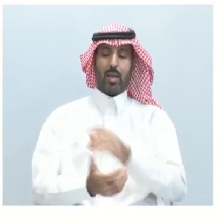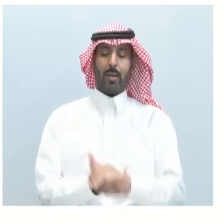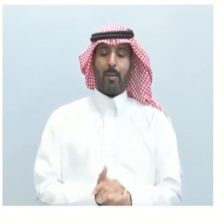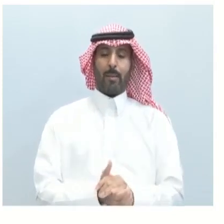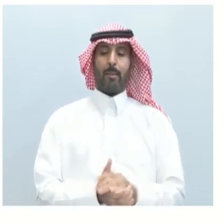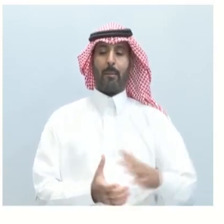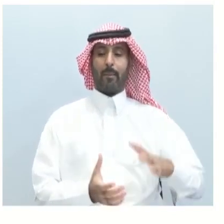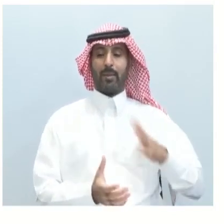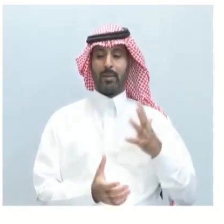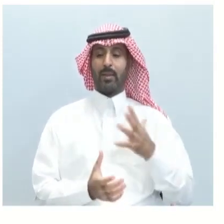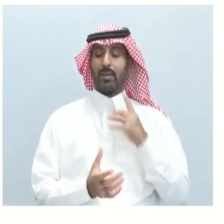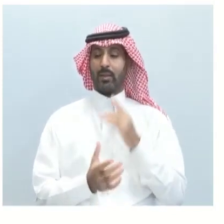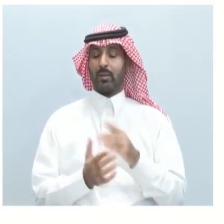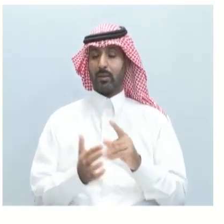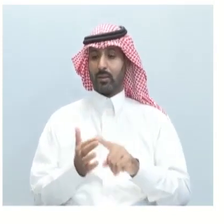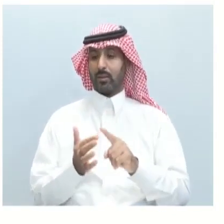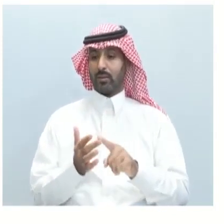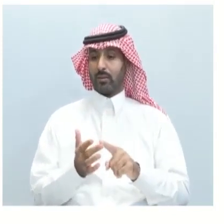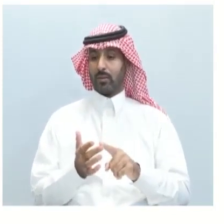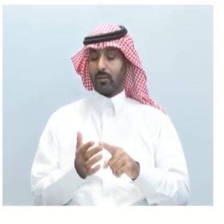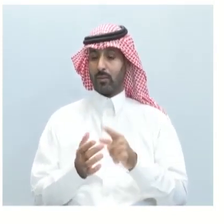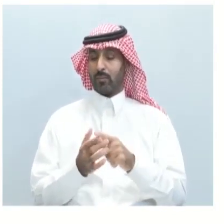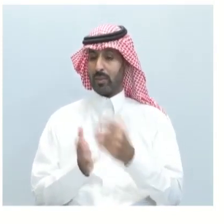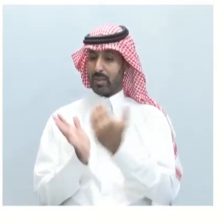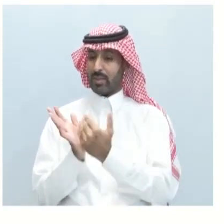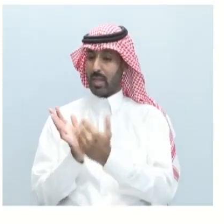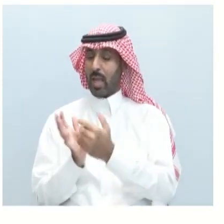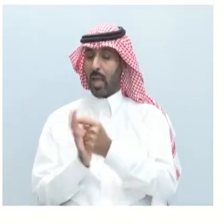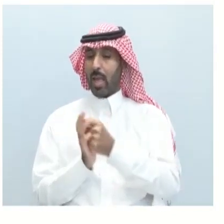And then we have here the member of Canadian Board.